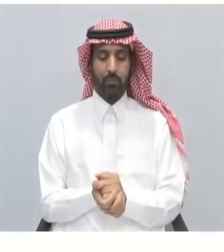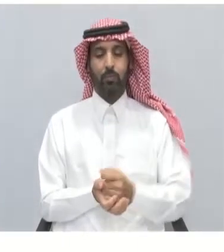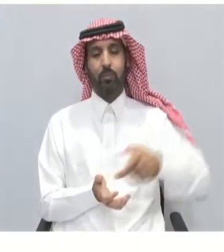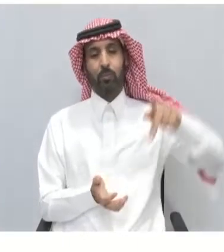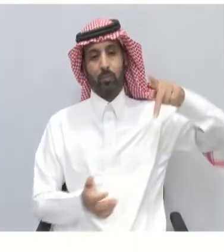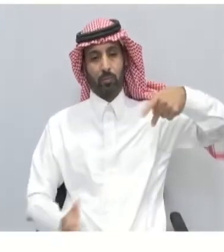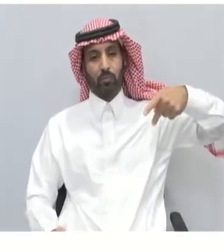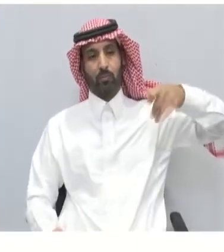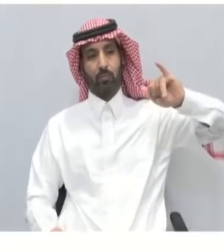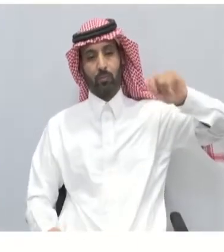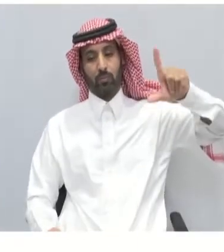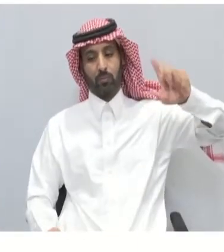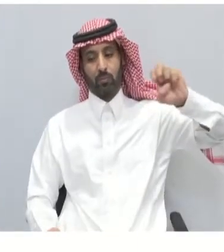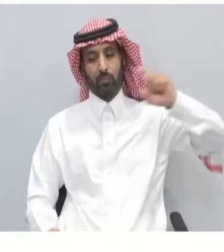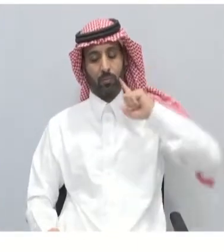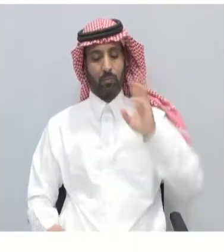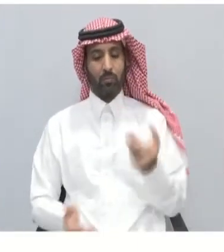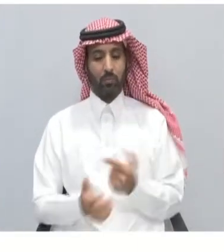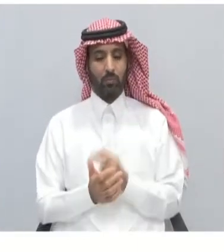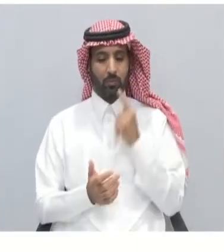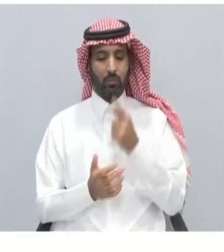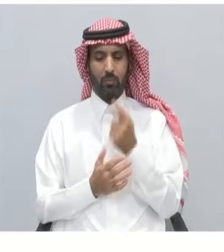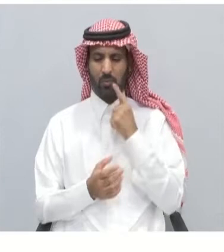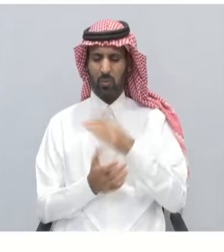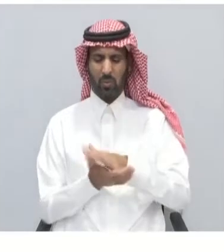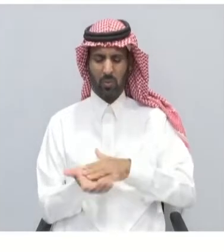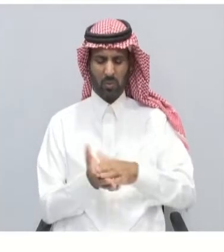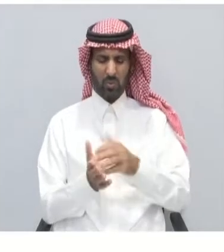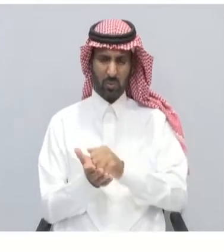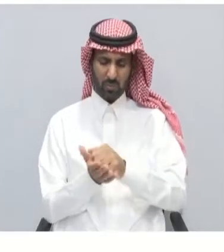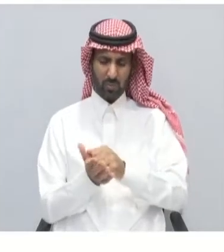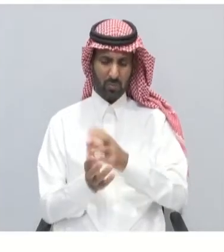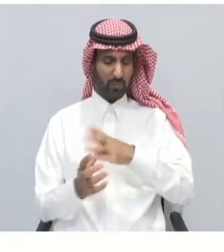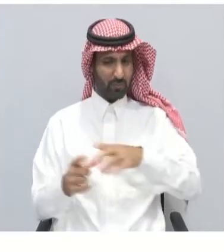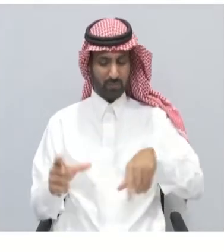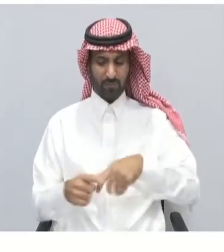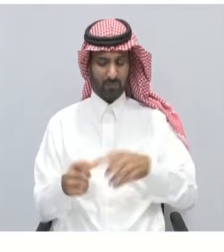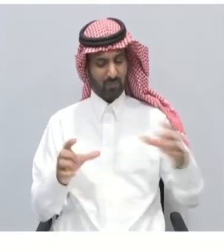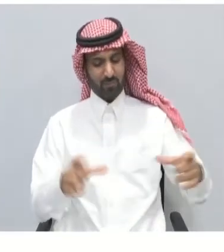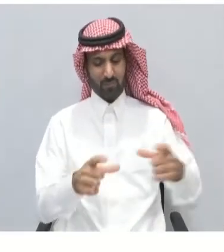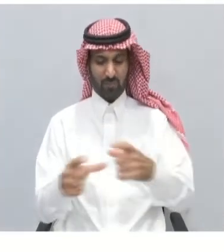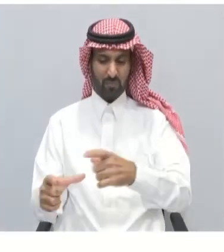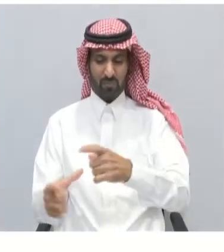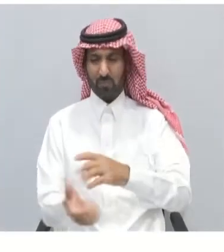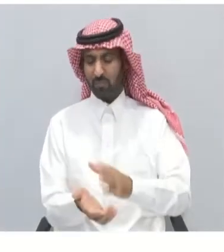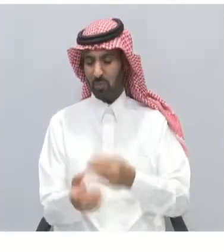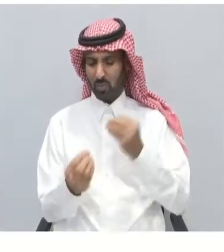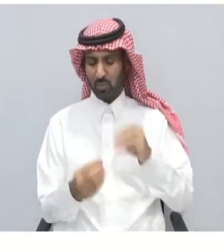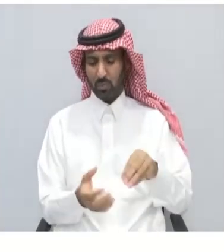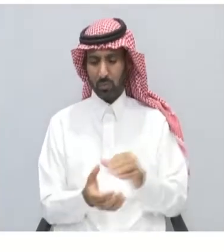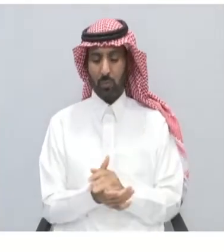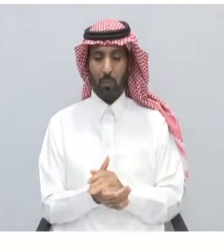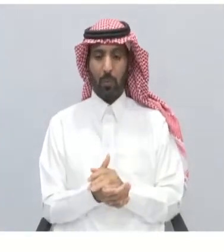pile. When there is a pile of something, are there only a few things or a lot of things,